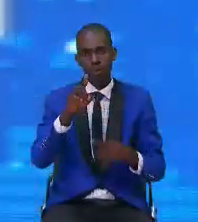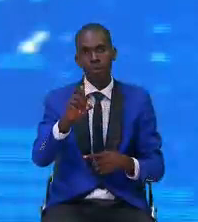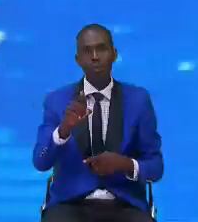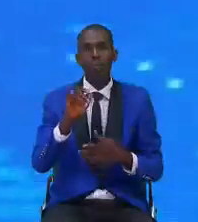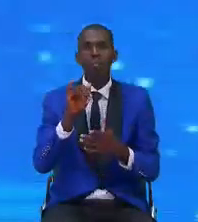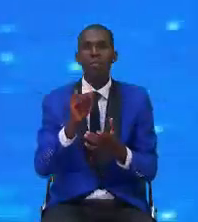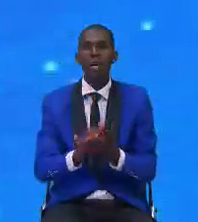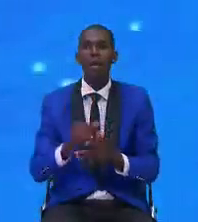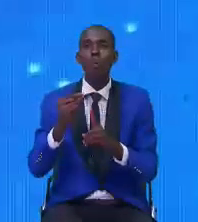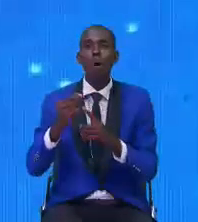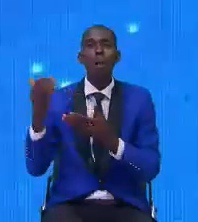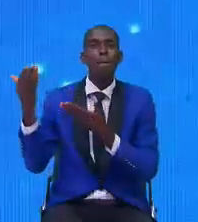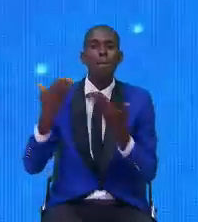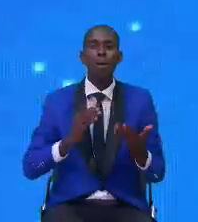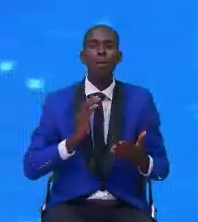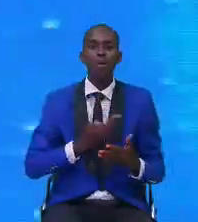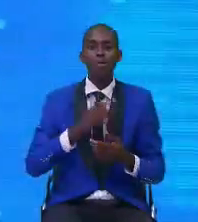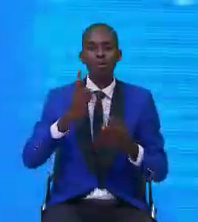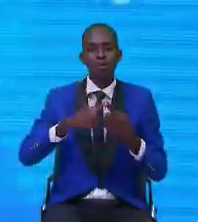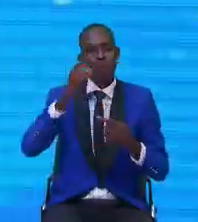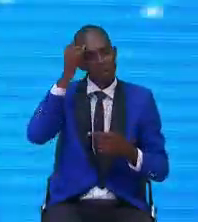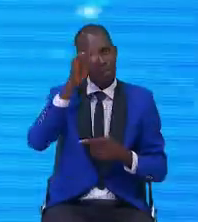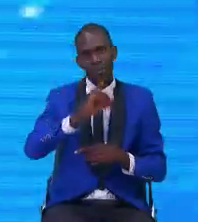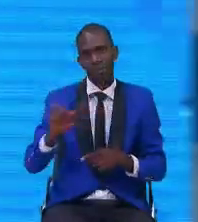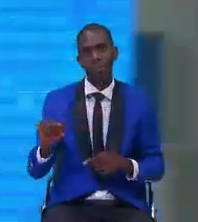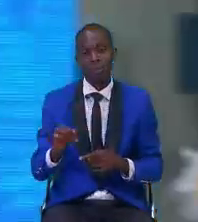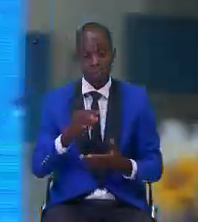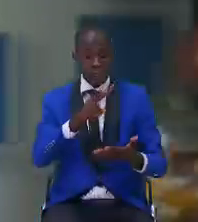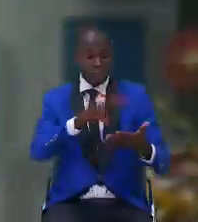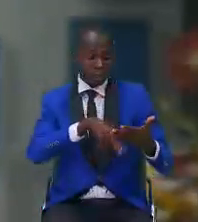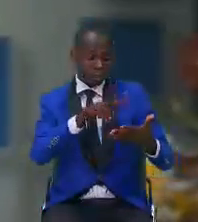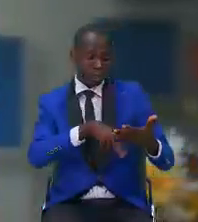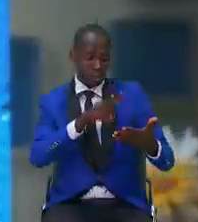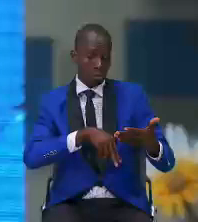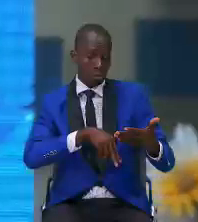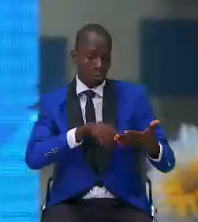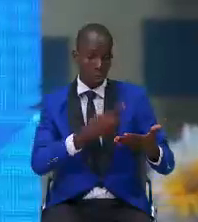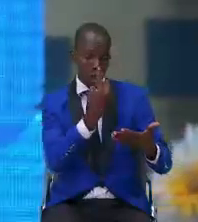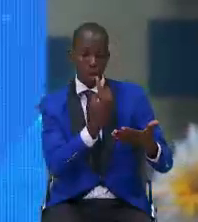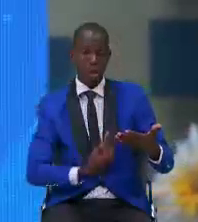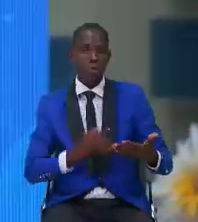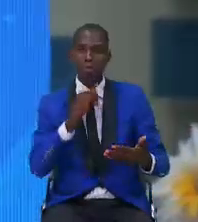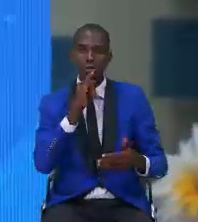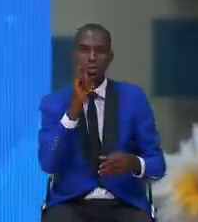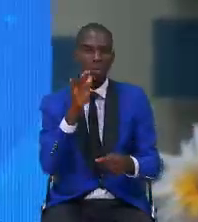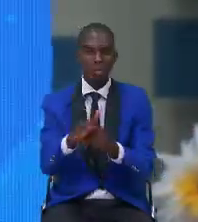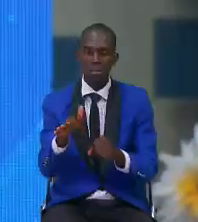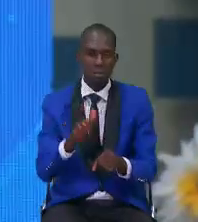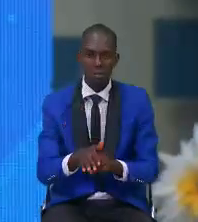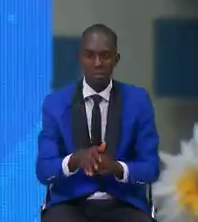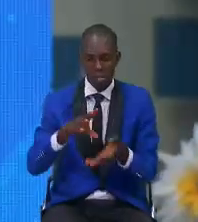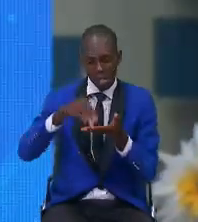going to interpret. That's what brings us to understanding. Reading alone does not